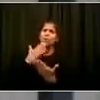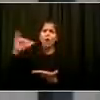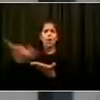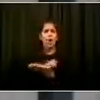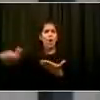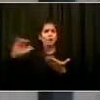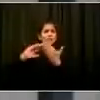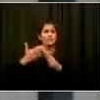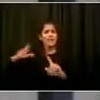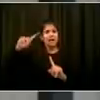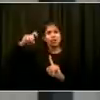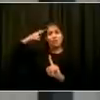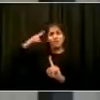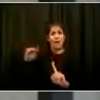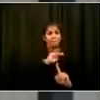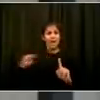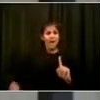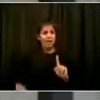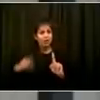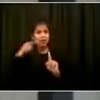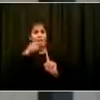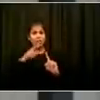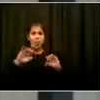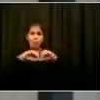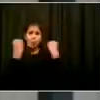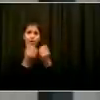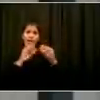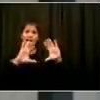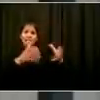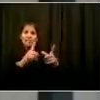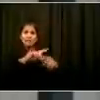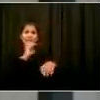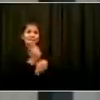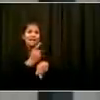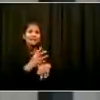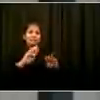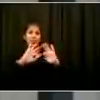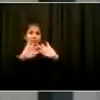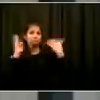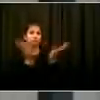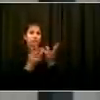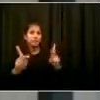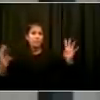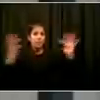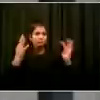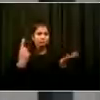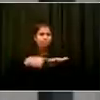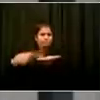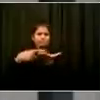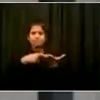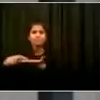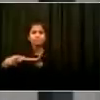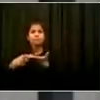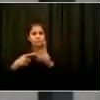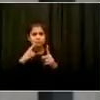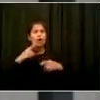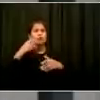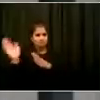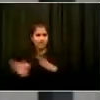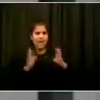are not lost in the implementation of MWB programs. Every step